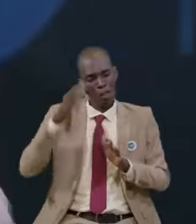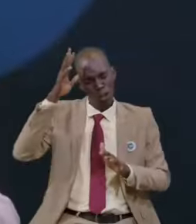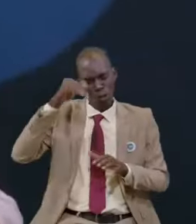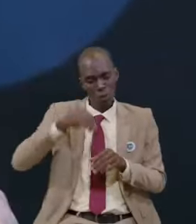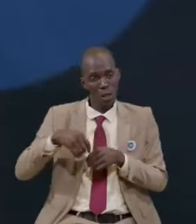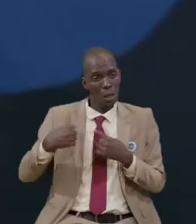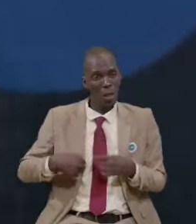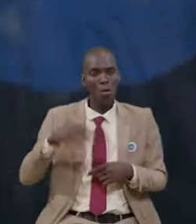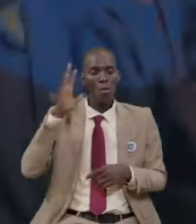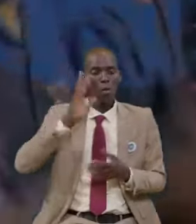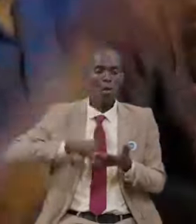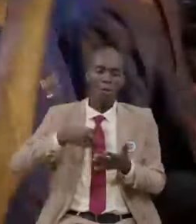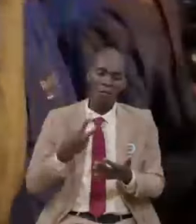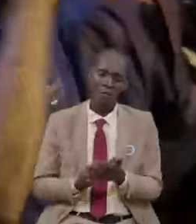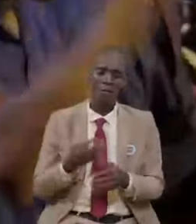my heart.